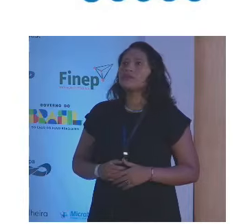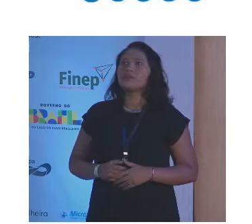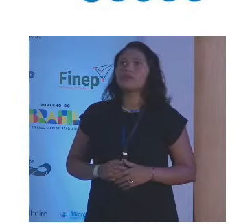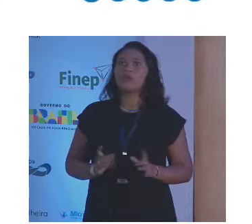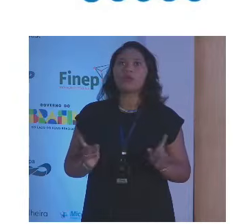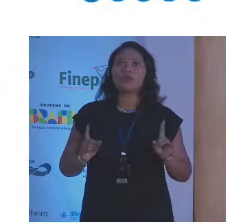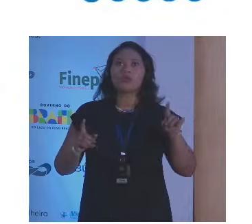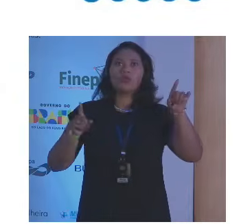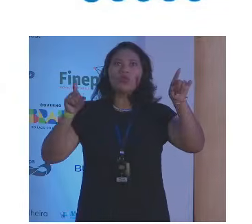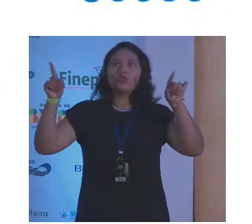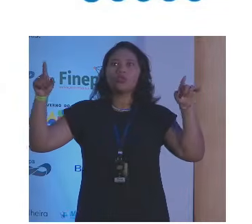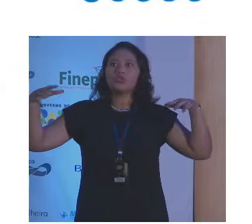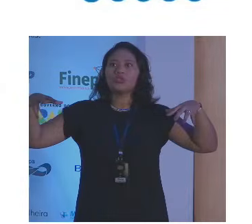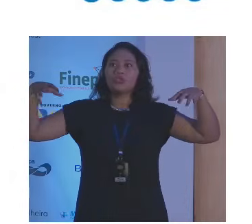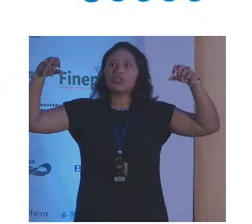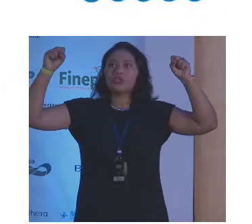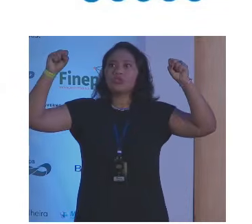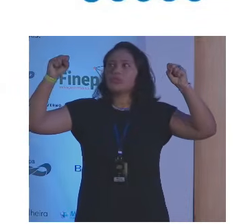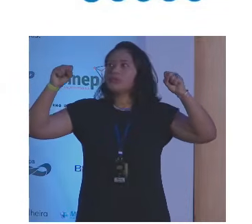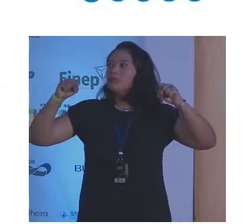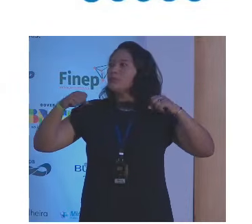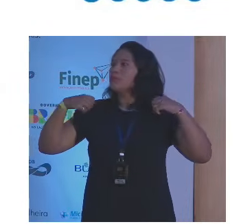No?